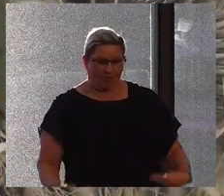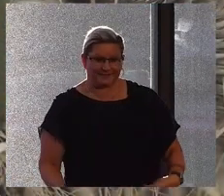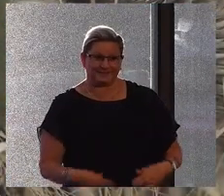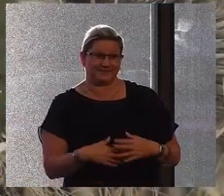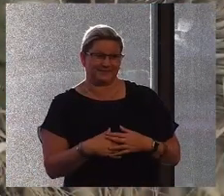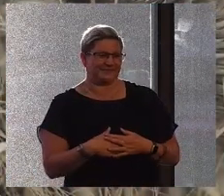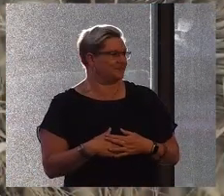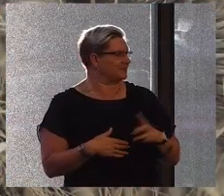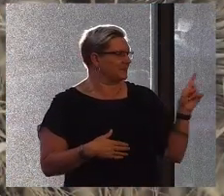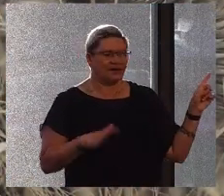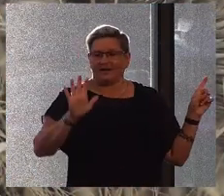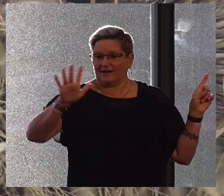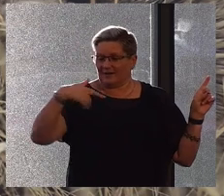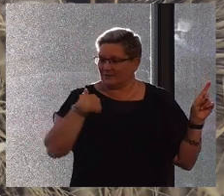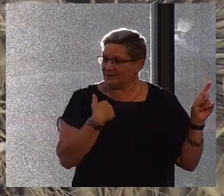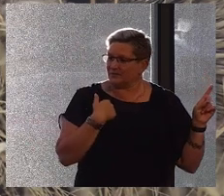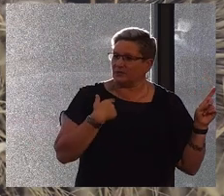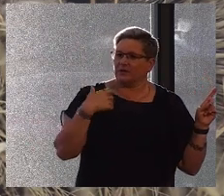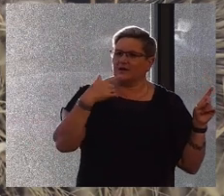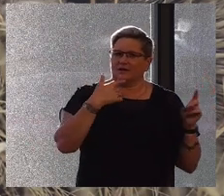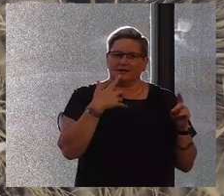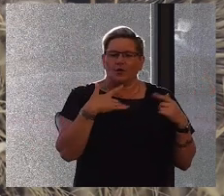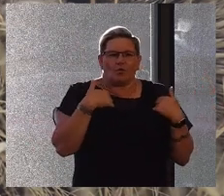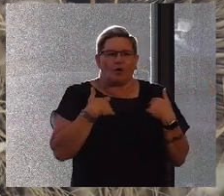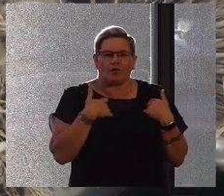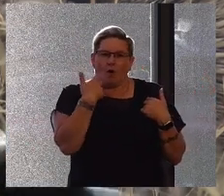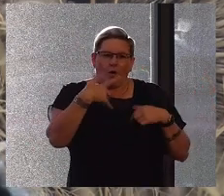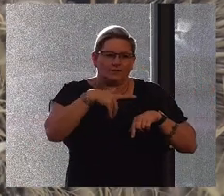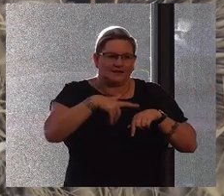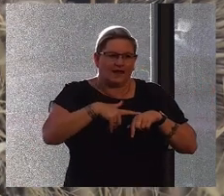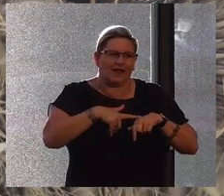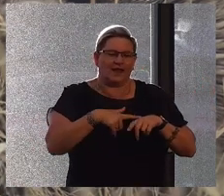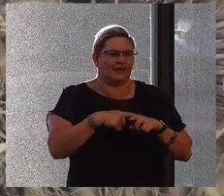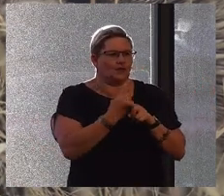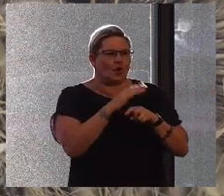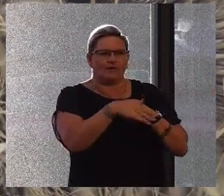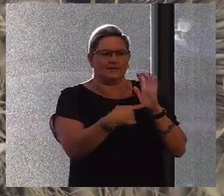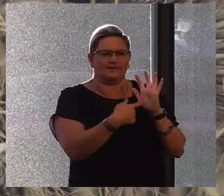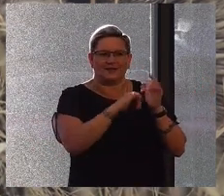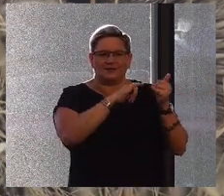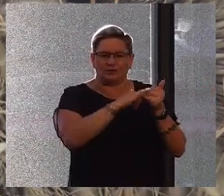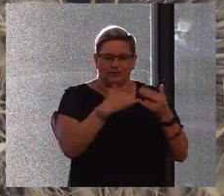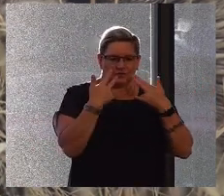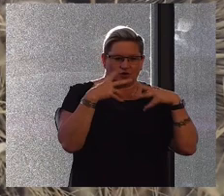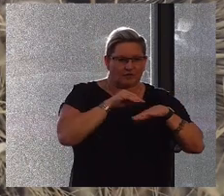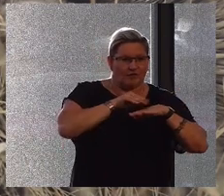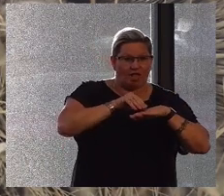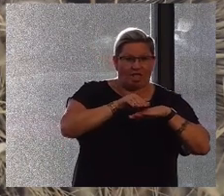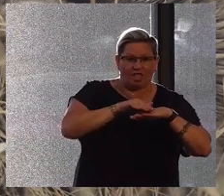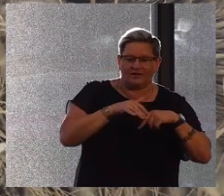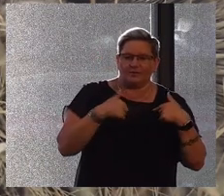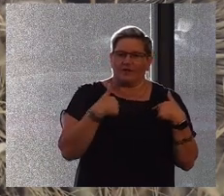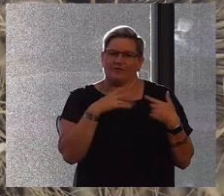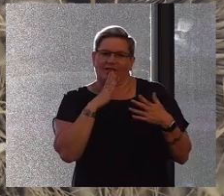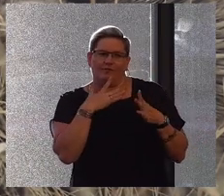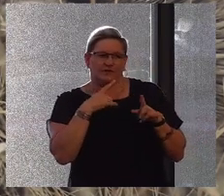Okay. I promise we won't pepper Tay-Tay references into absolutely all elements of today, but you can tell we've been caught by the